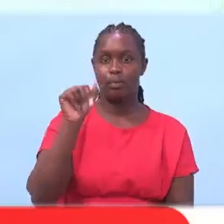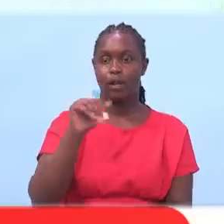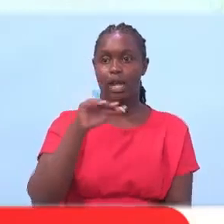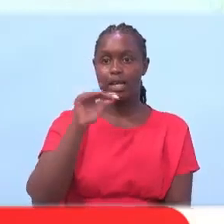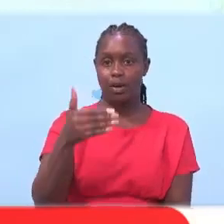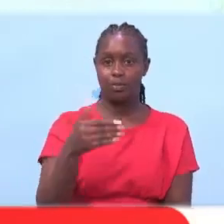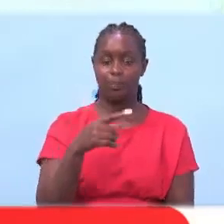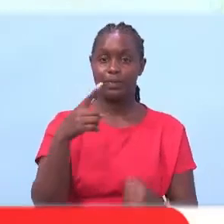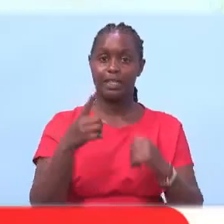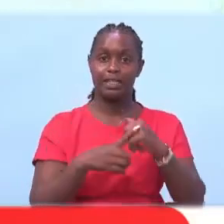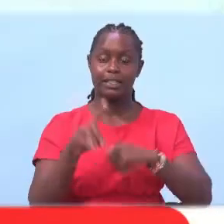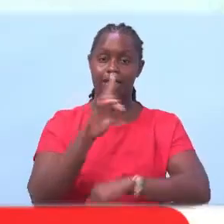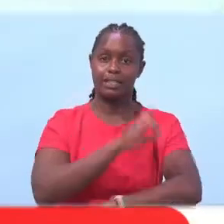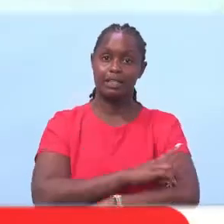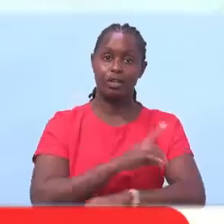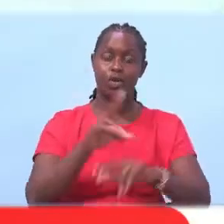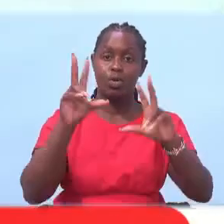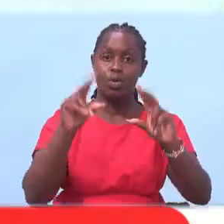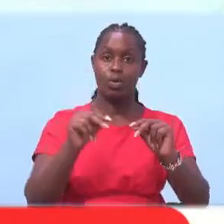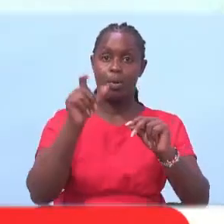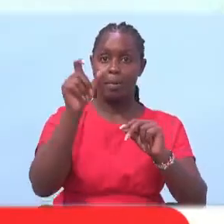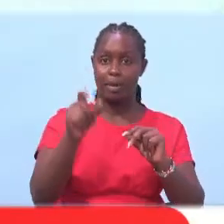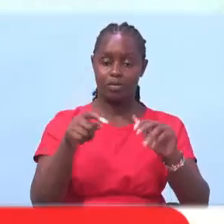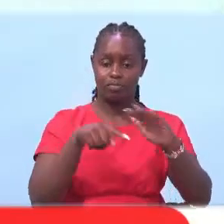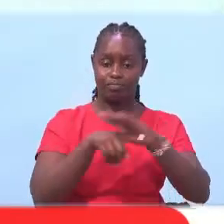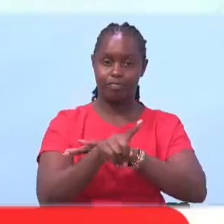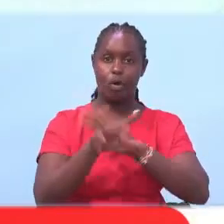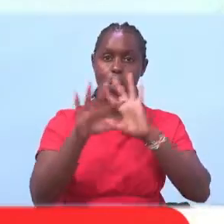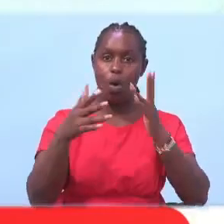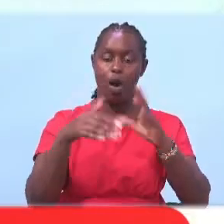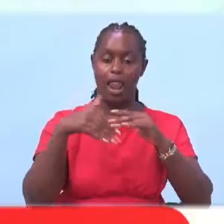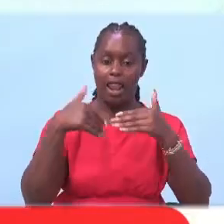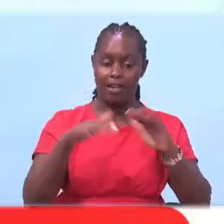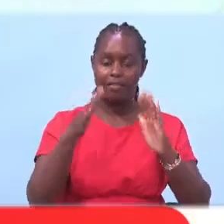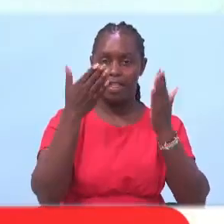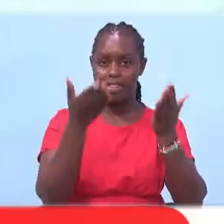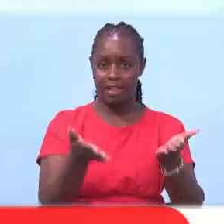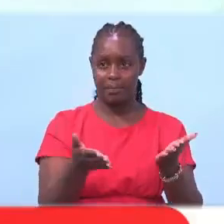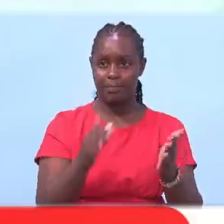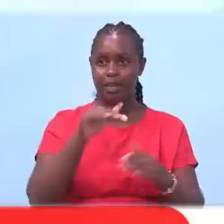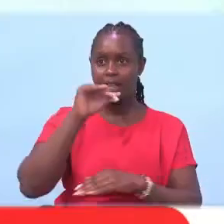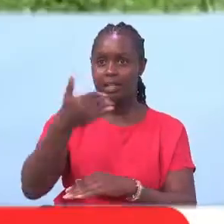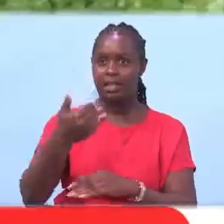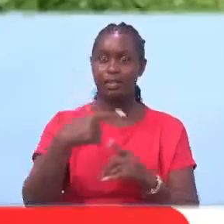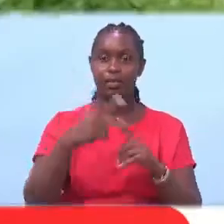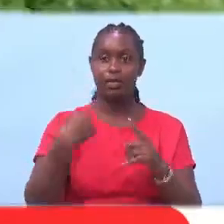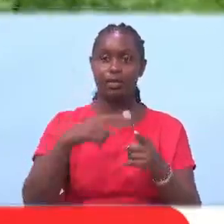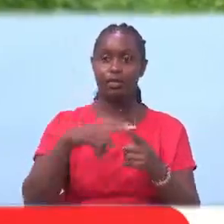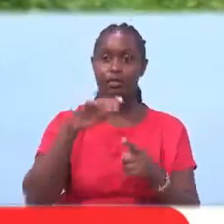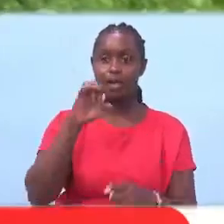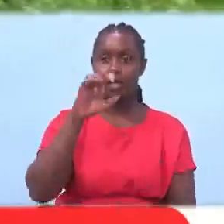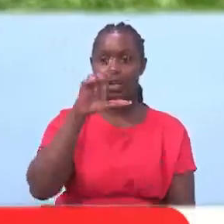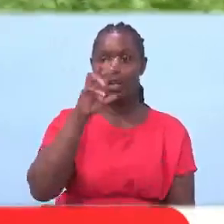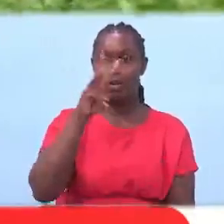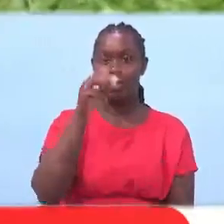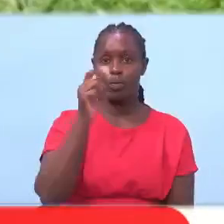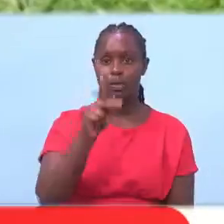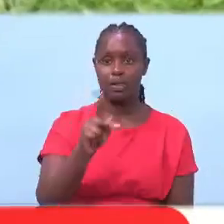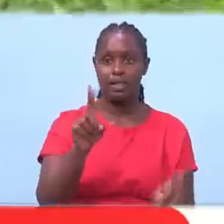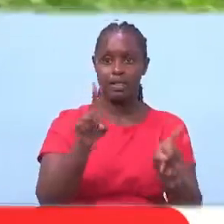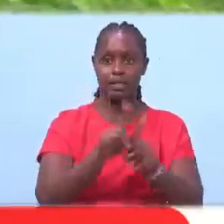sixth day nobody has gone in, nobody has gone out. The town of Elwak, the same situation. Na si hayo